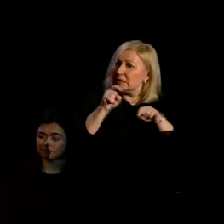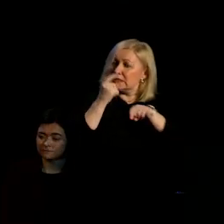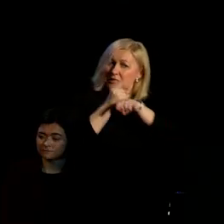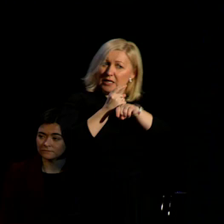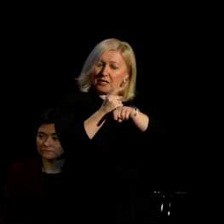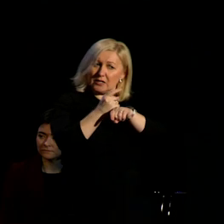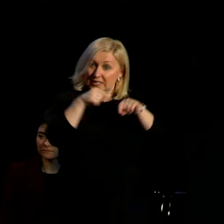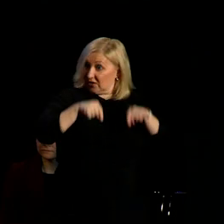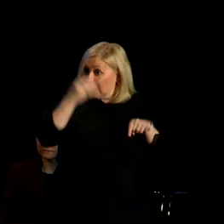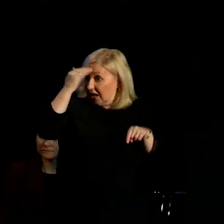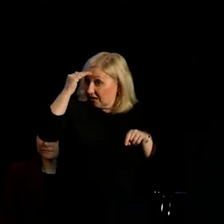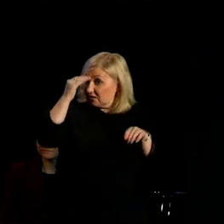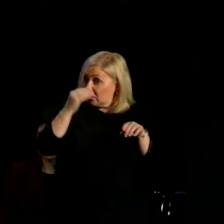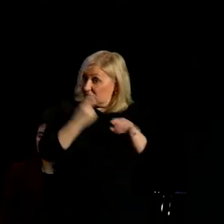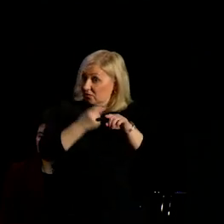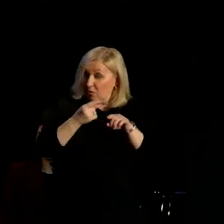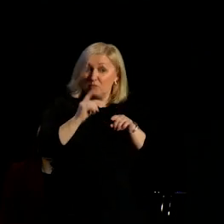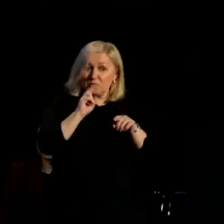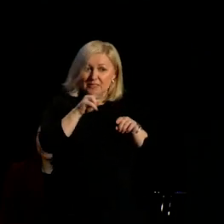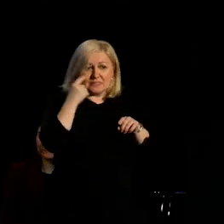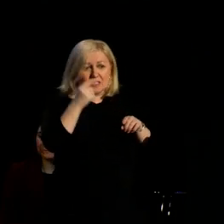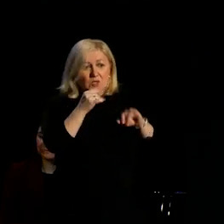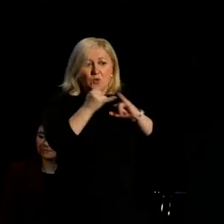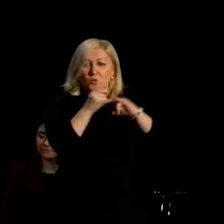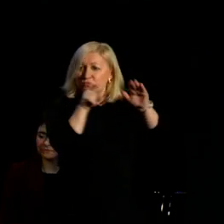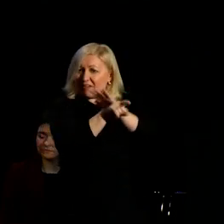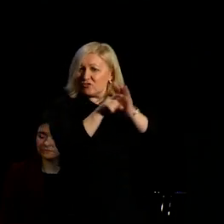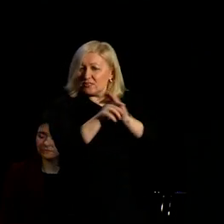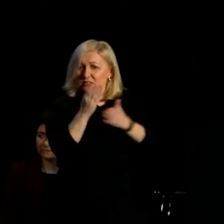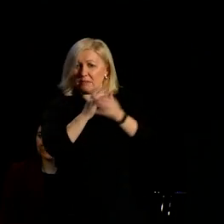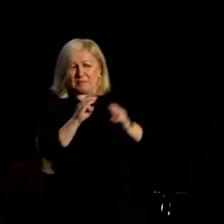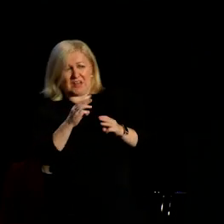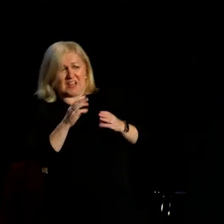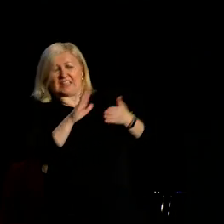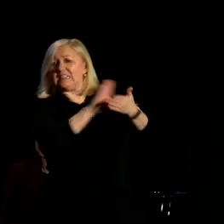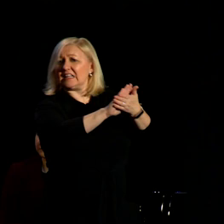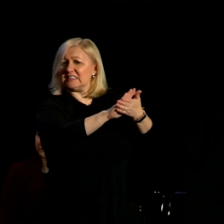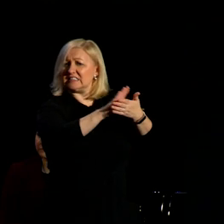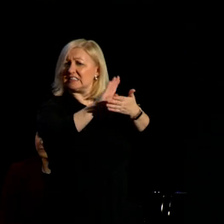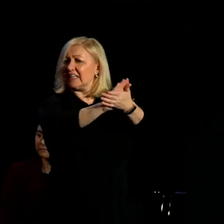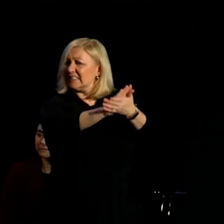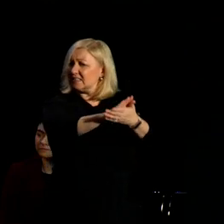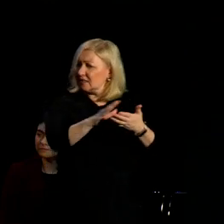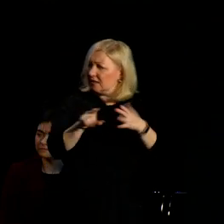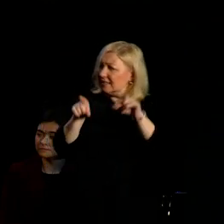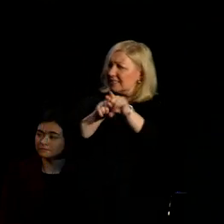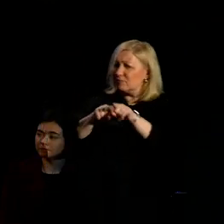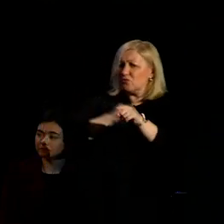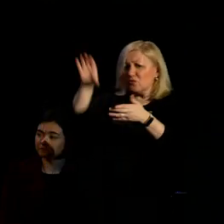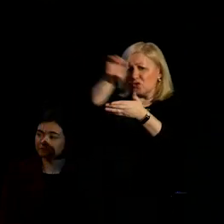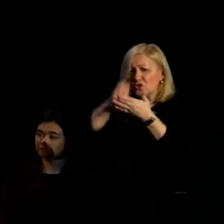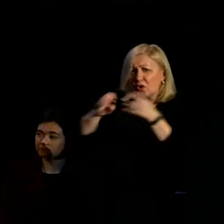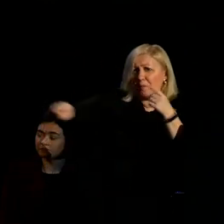its head in Ireland. A corrupted form of populism has not abated across Europe, and anti-Semitism has not